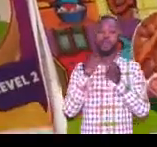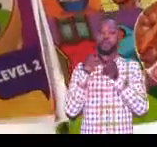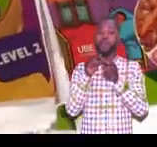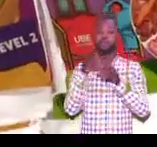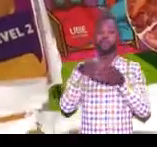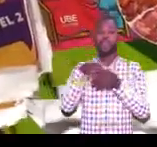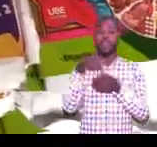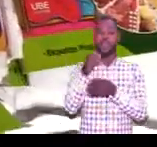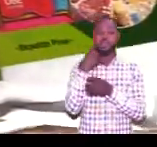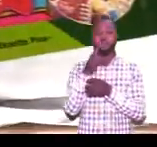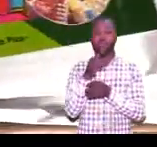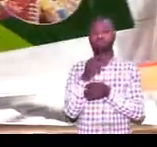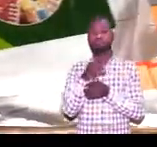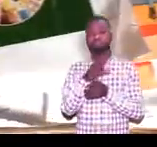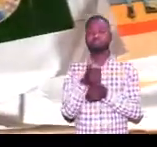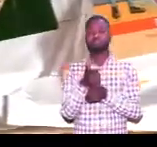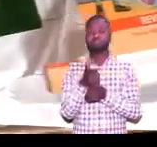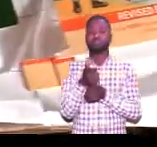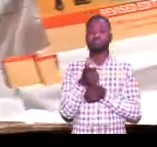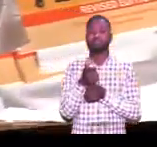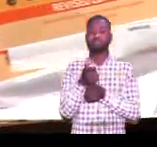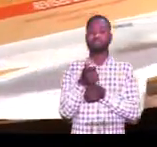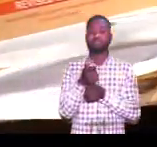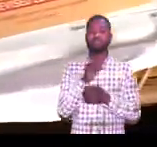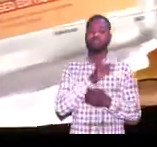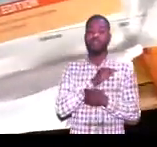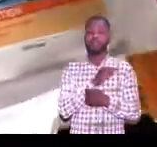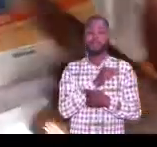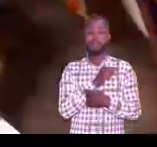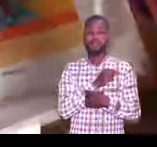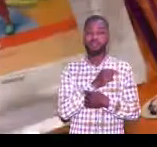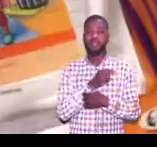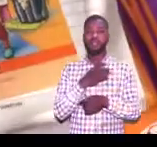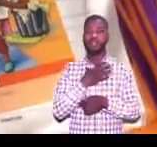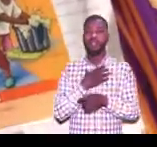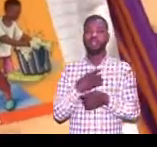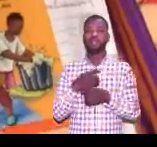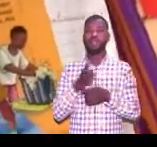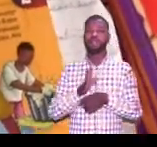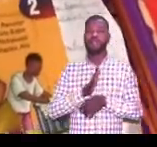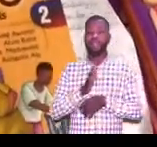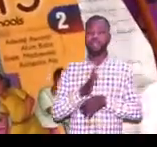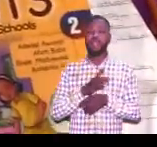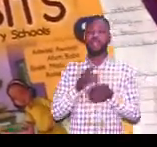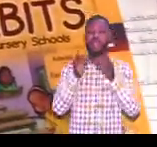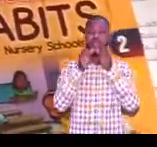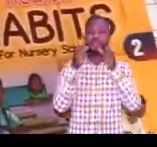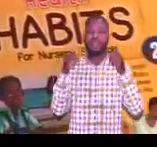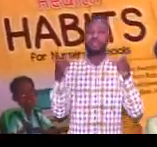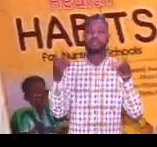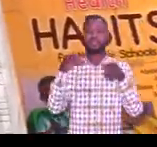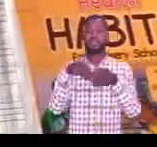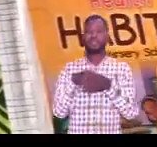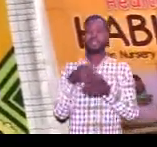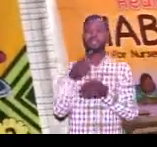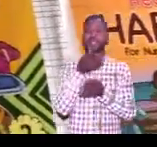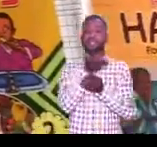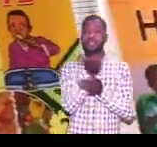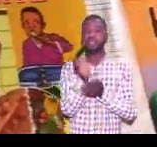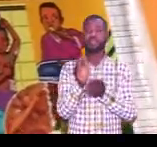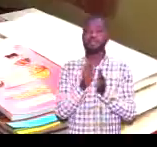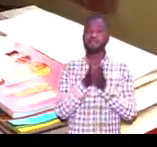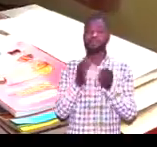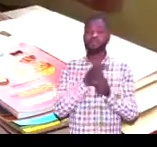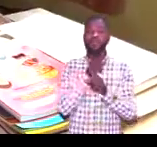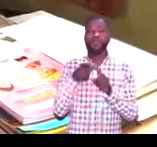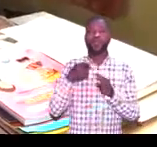out for trapper laws, profanities, and unfriendly languages in these books.